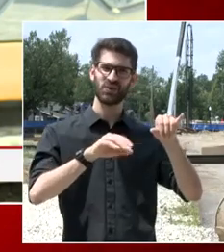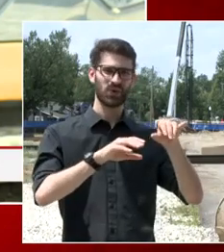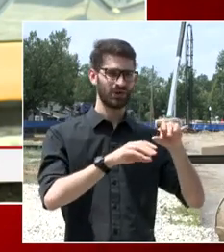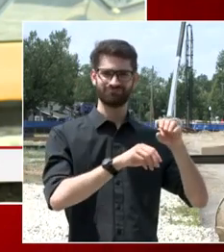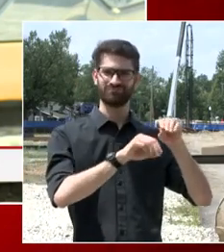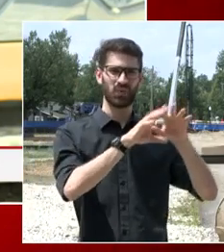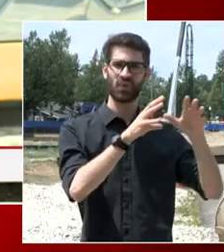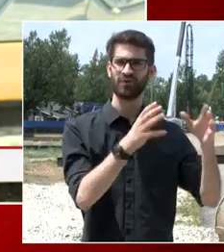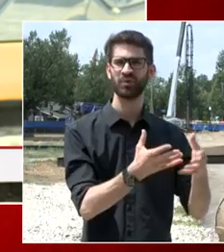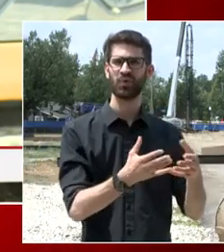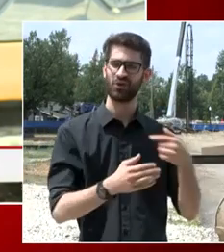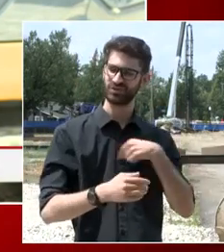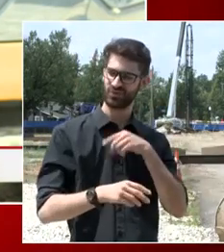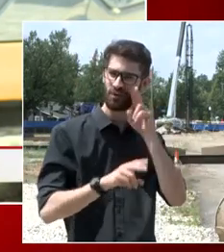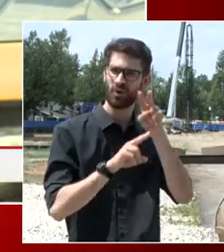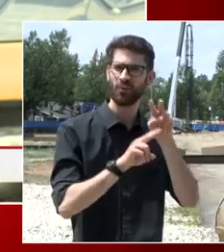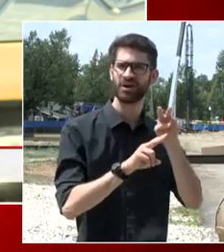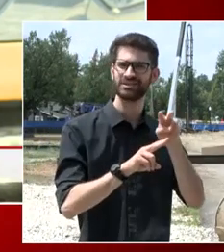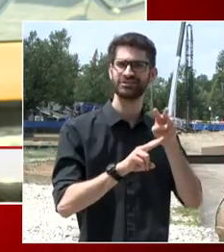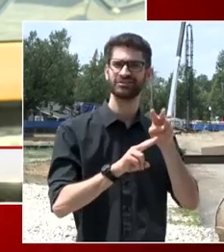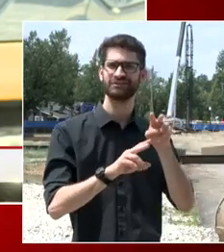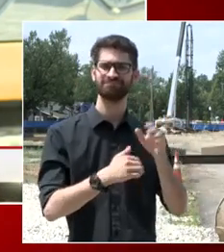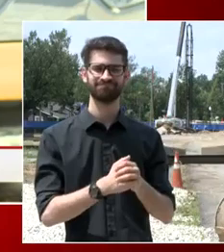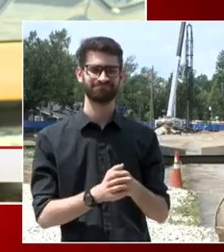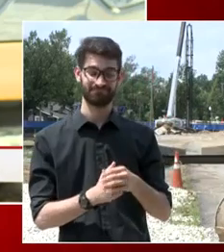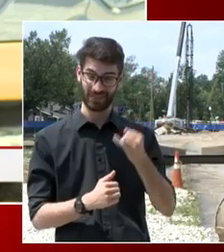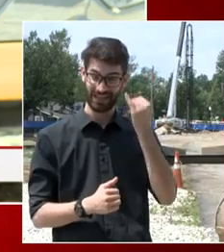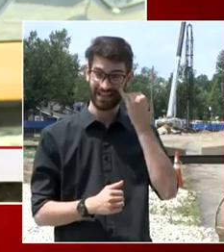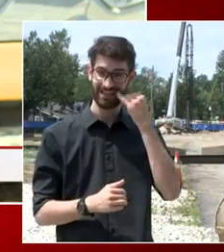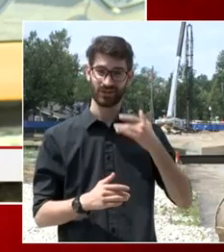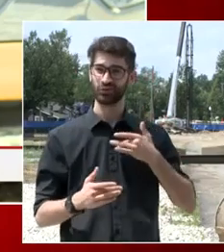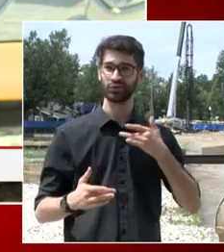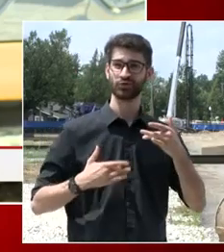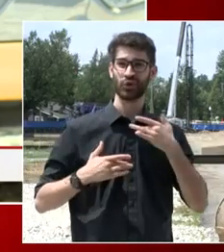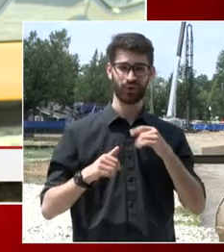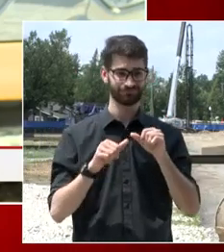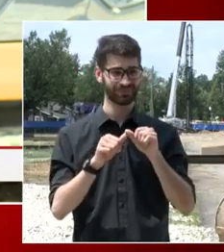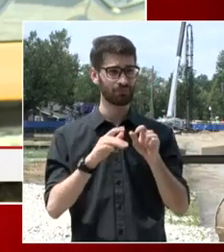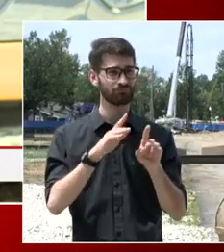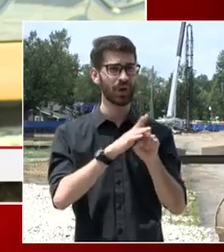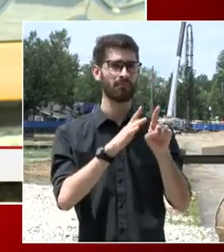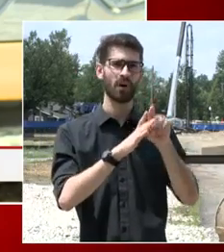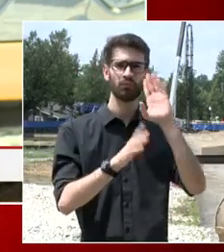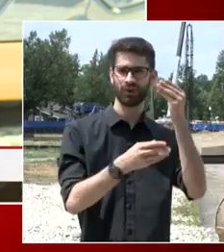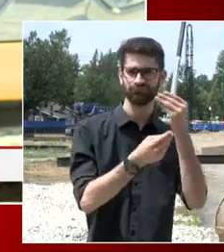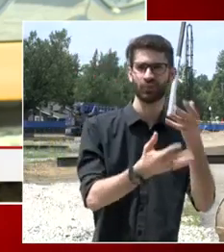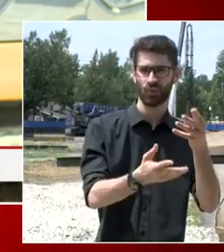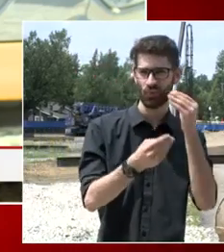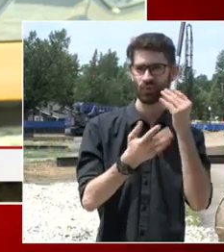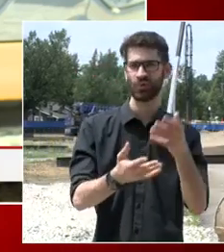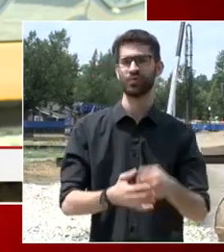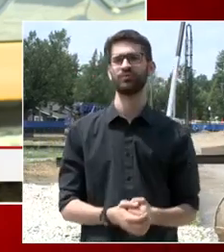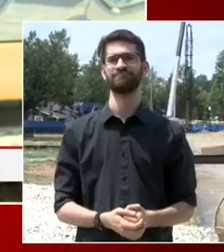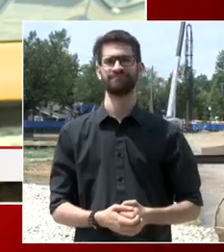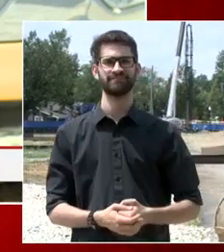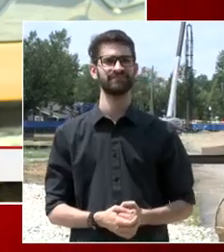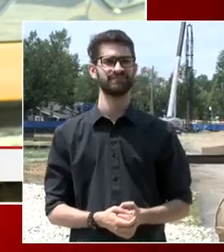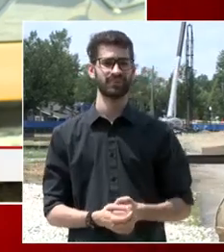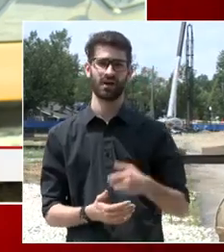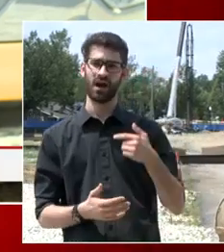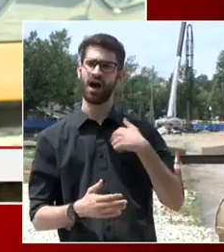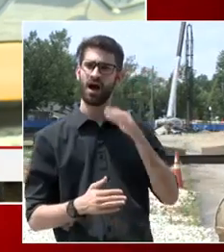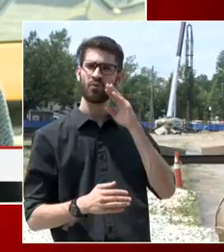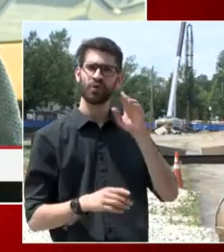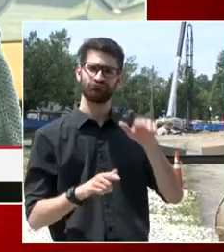very closely, and if we have some concerns, we'll report that. Your question about sequencing, I'm going to ask Dr. Nesbitt